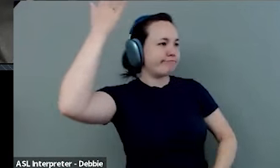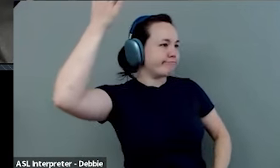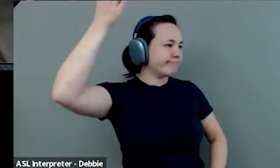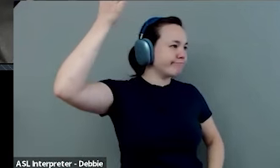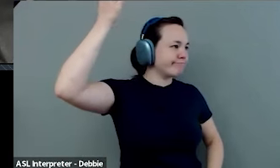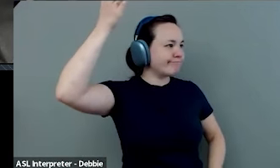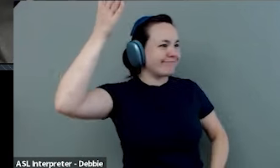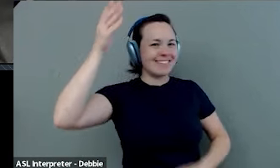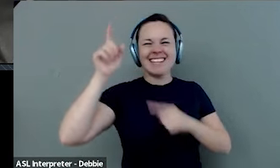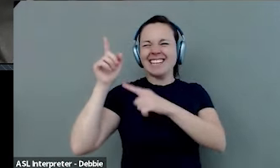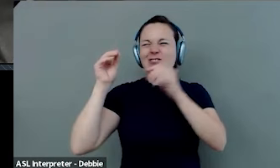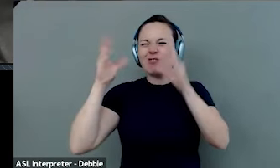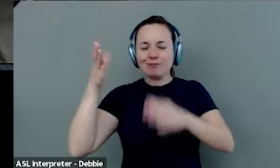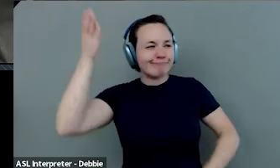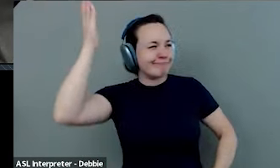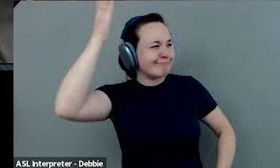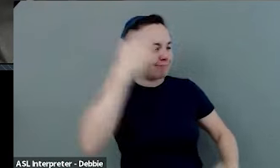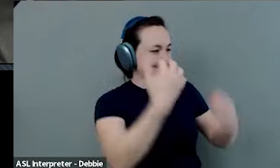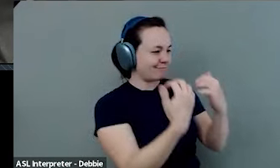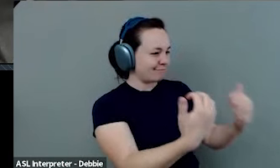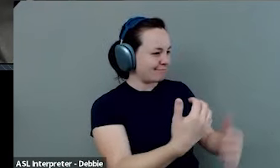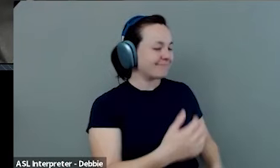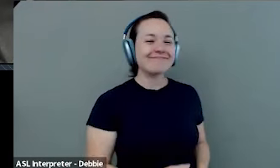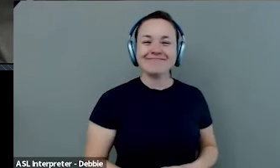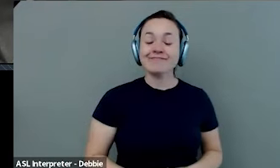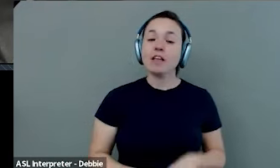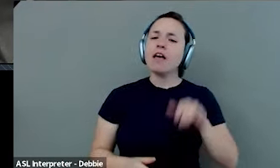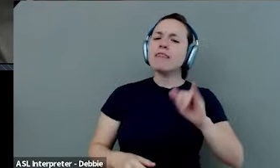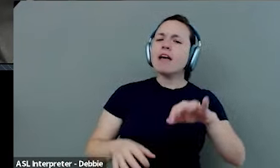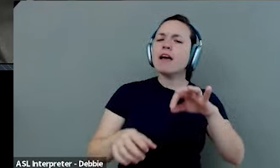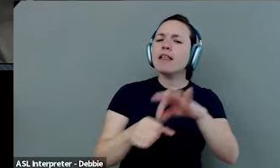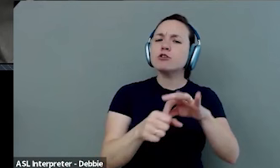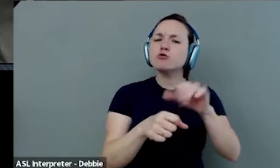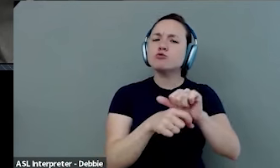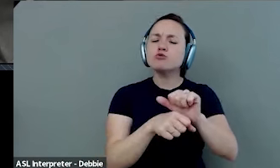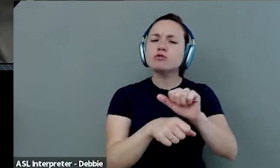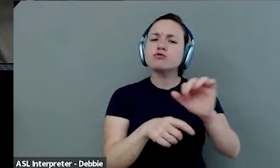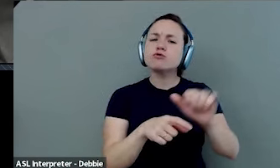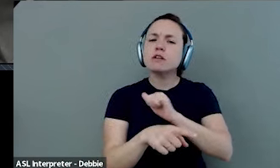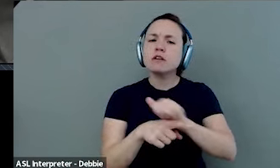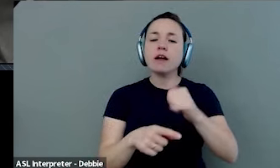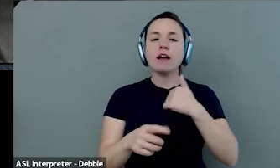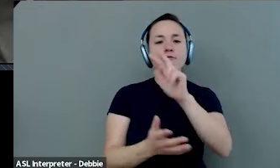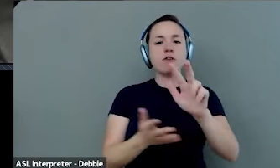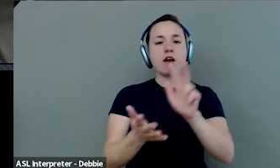class instructor. For election worker training, it consists of a 3-hour